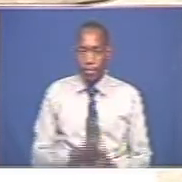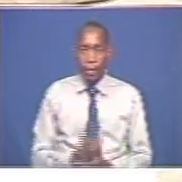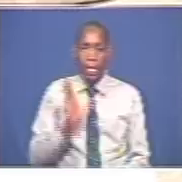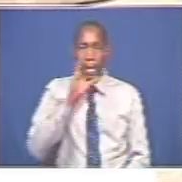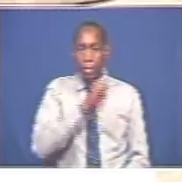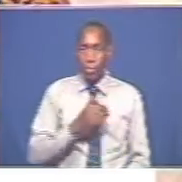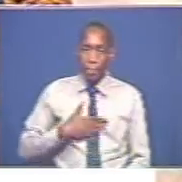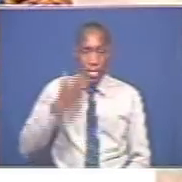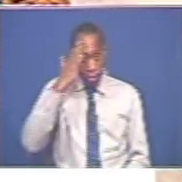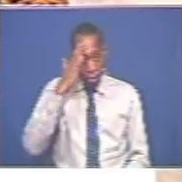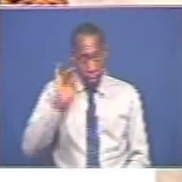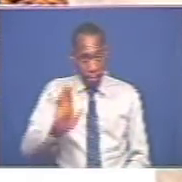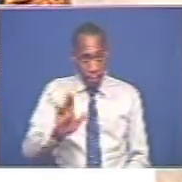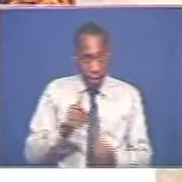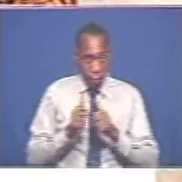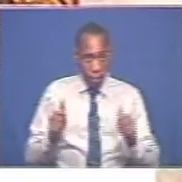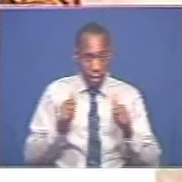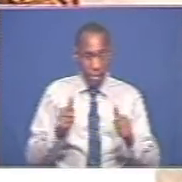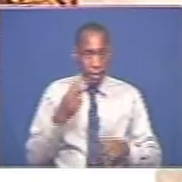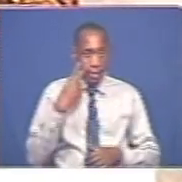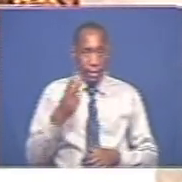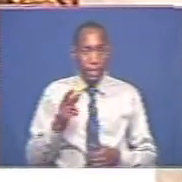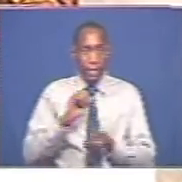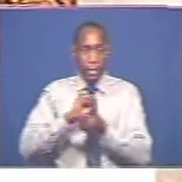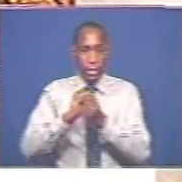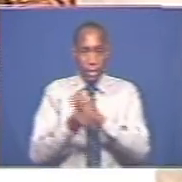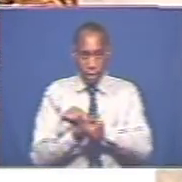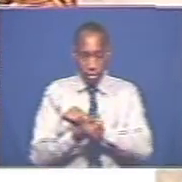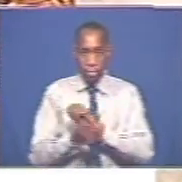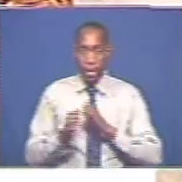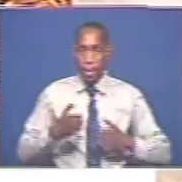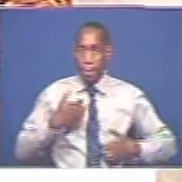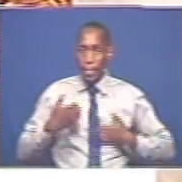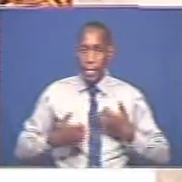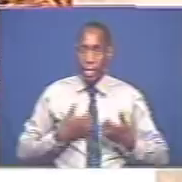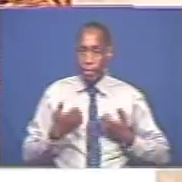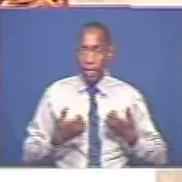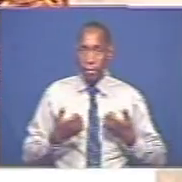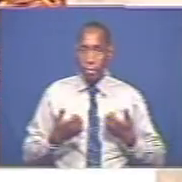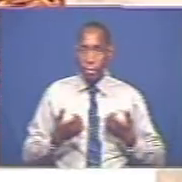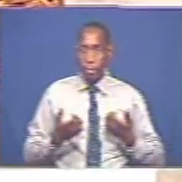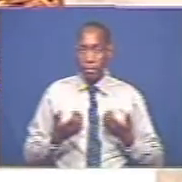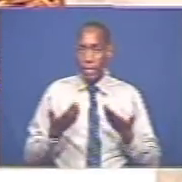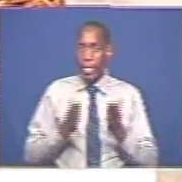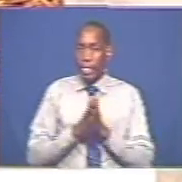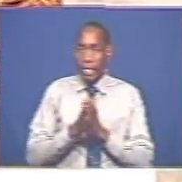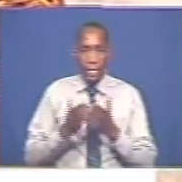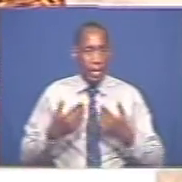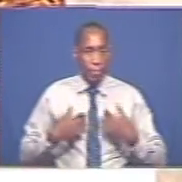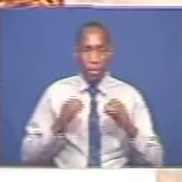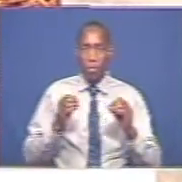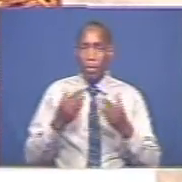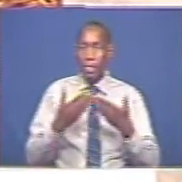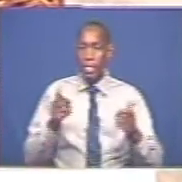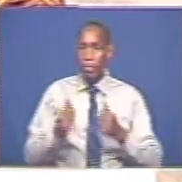I know you, yeah. and I see sudden change of behavior, mm-hmm. like you are no longer interested in the things